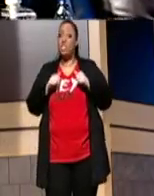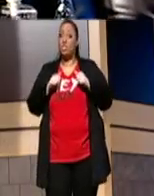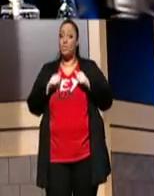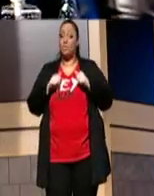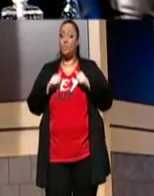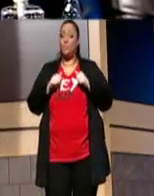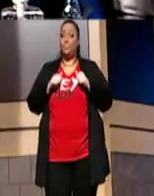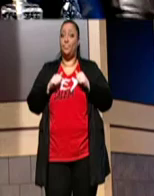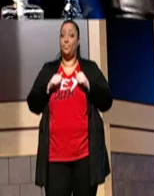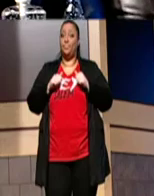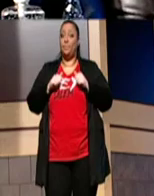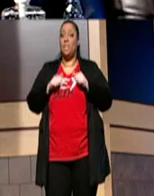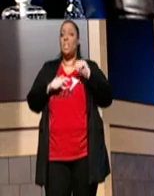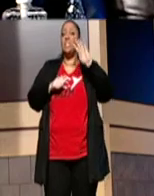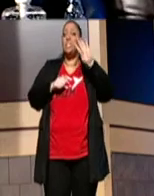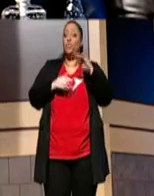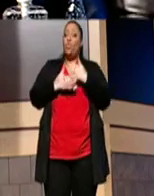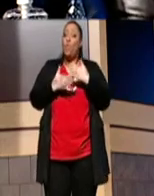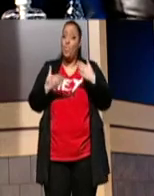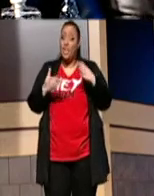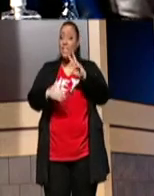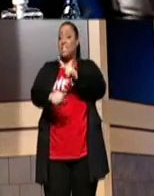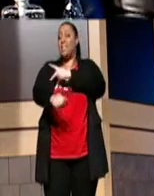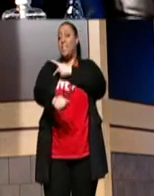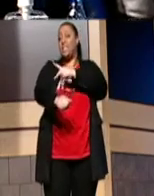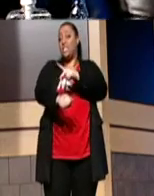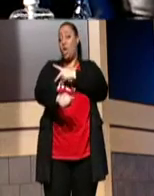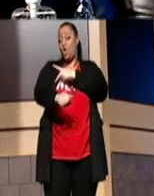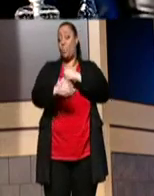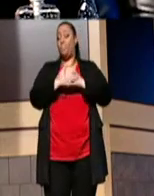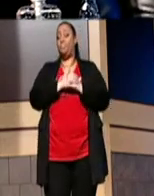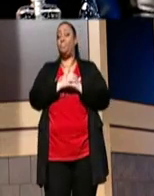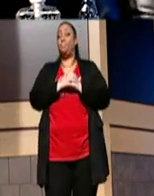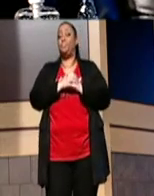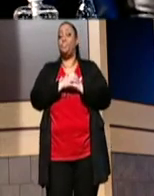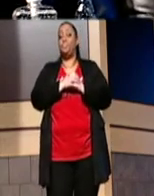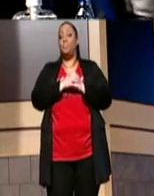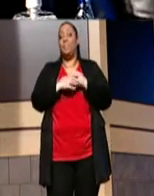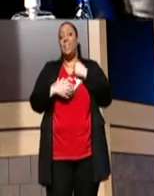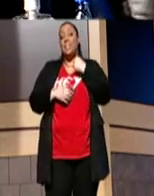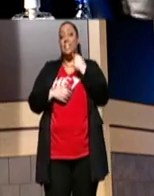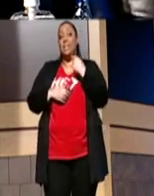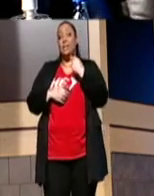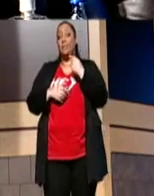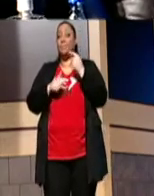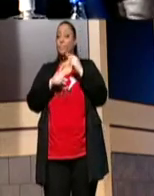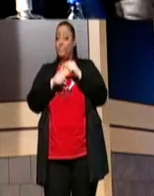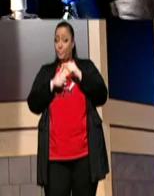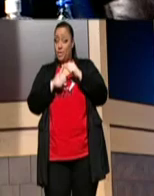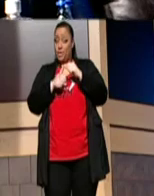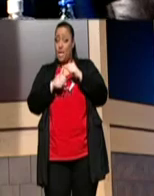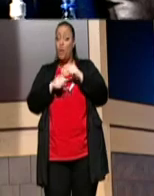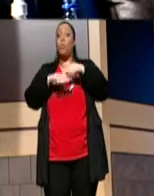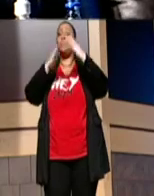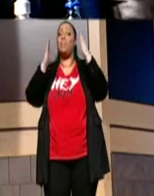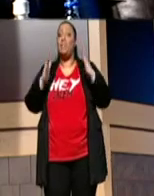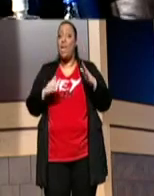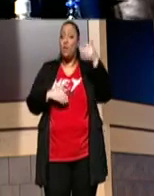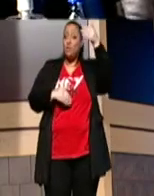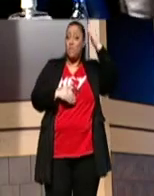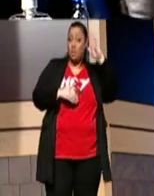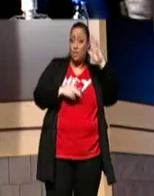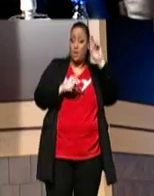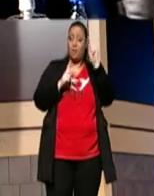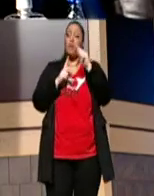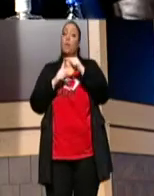He says four things in that Psalm 91 and 27. He says, I want to be in the house of God. Mm-hmm. I want to be in